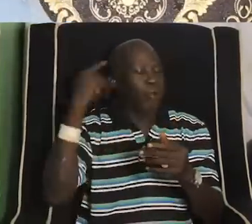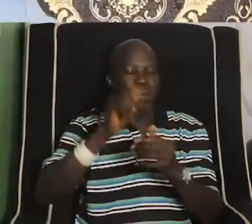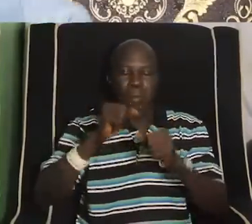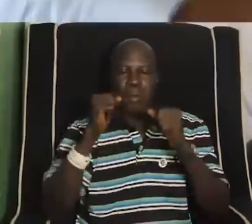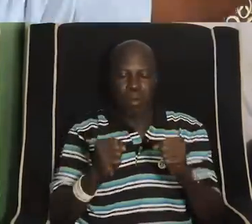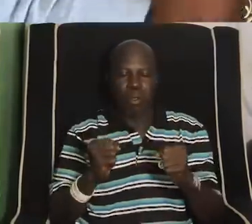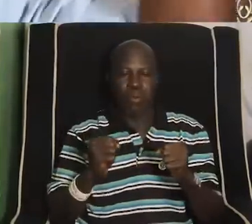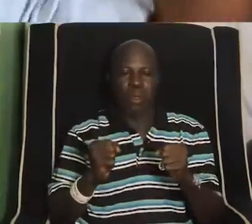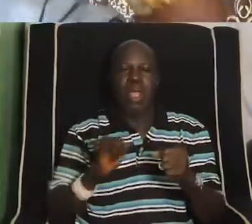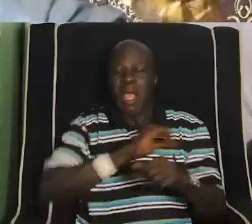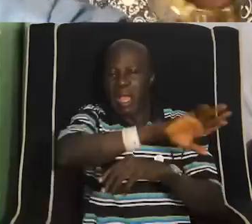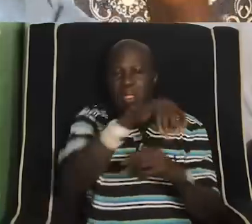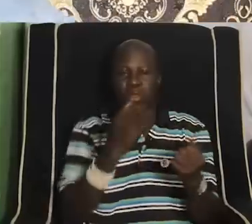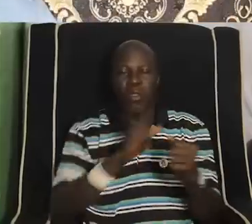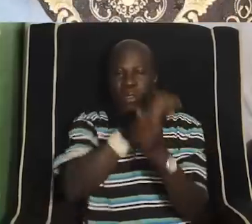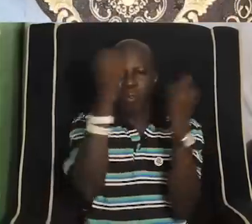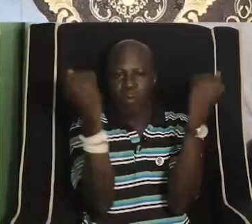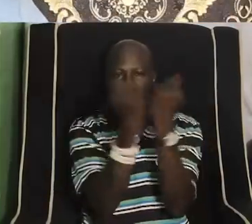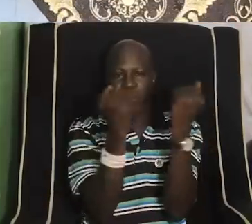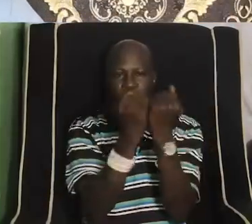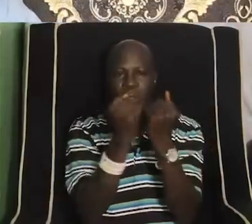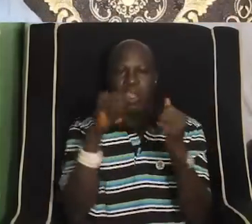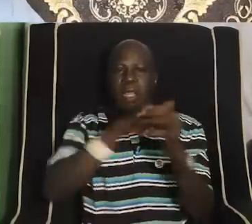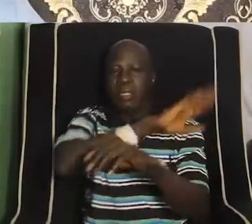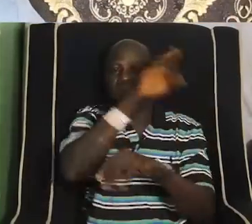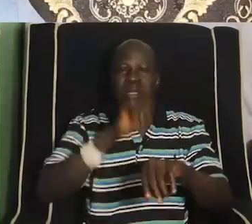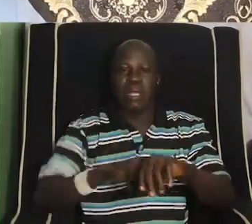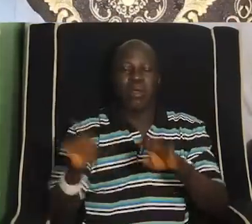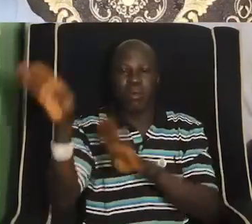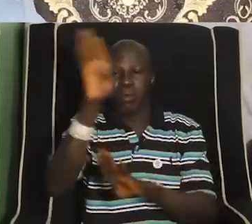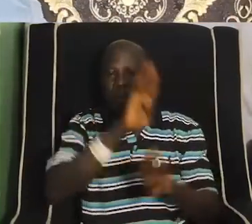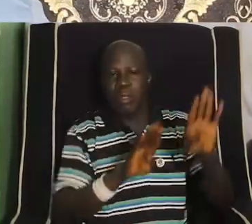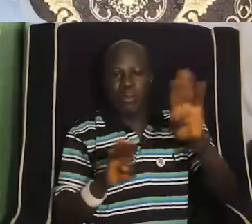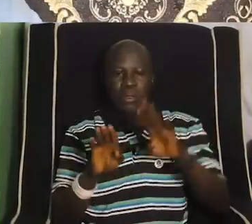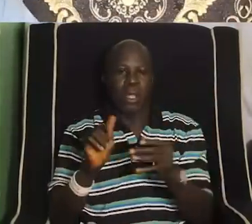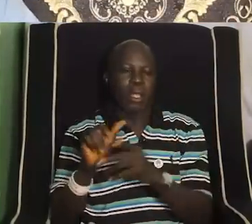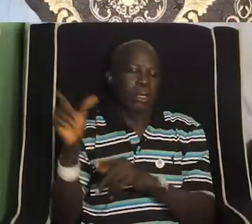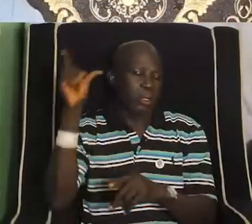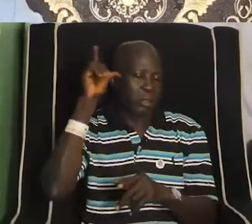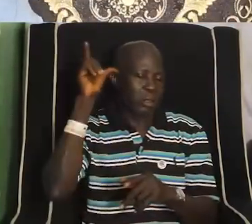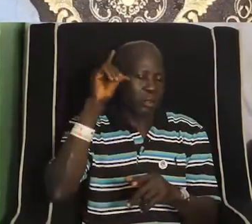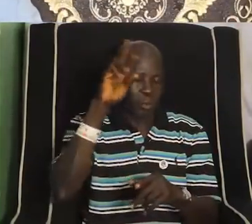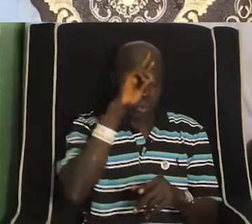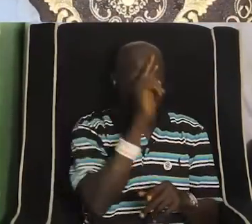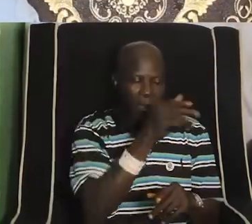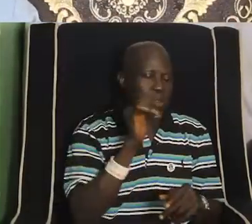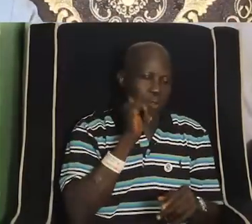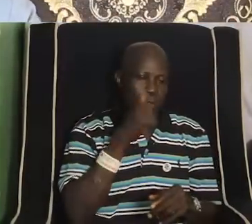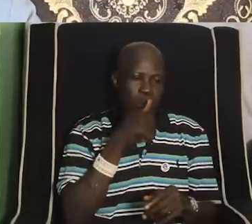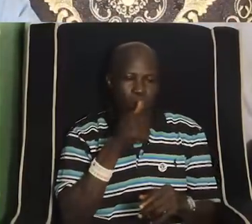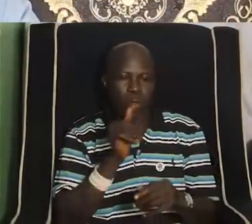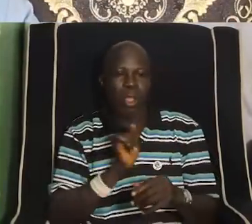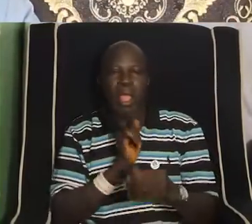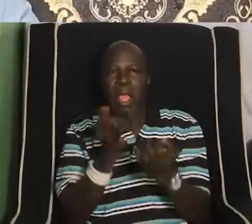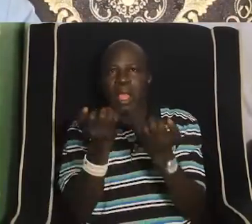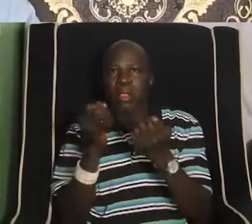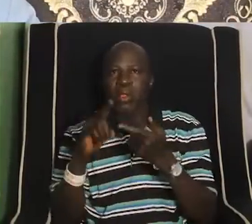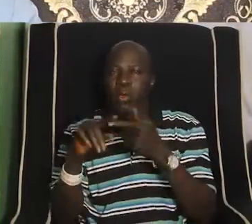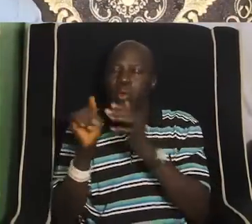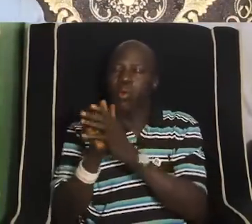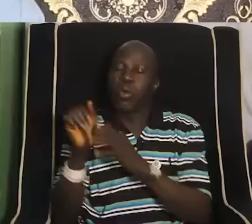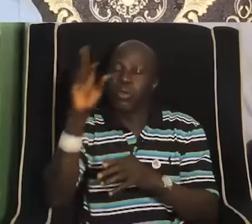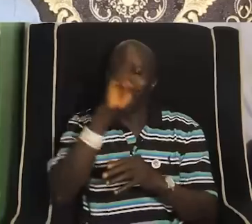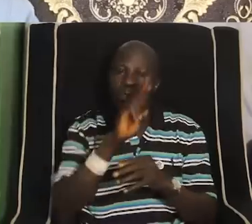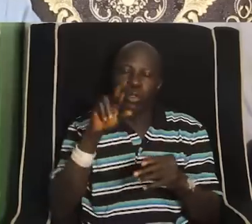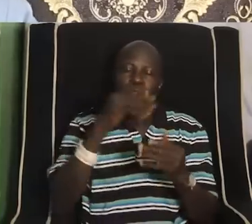as weapon. Ati ohun ija. And weapon. Ni ojo ti ogun ba le. E gbo mi sir. Listen to me. Ni ola. Tomorrow. A ma nilo apere